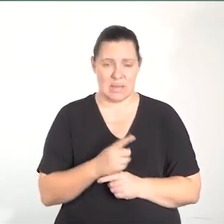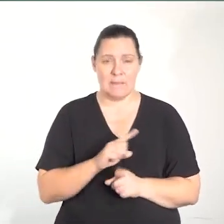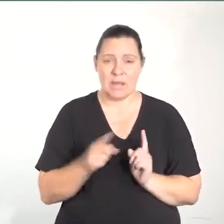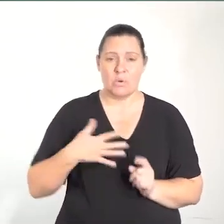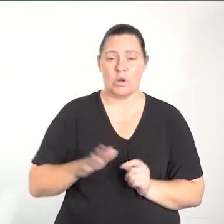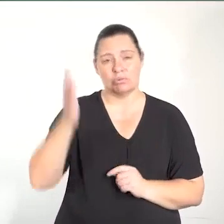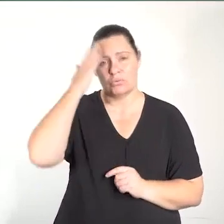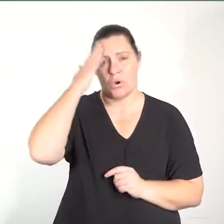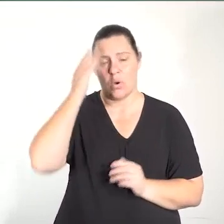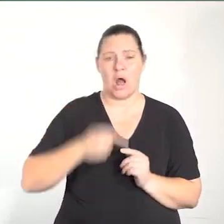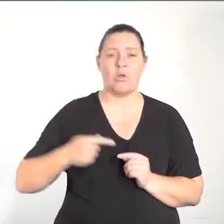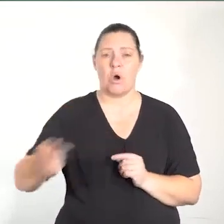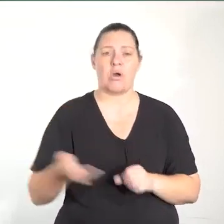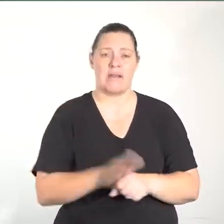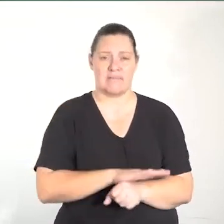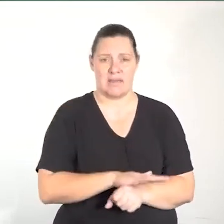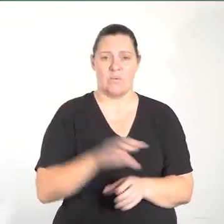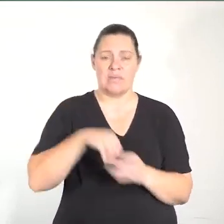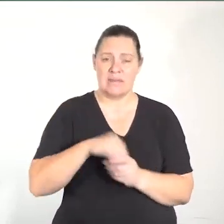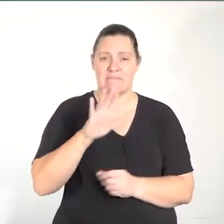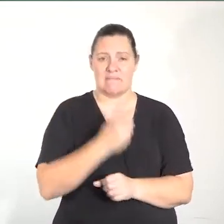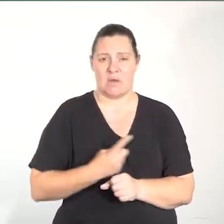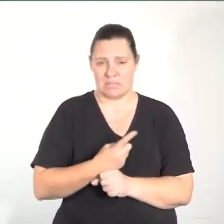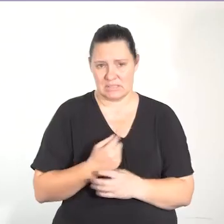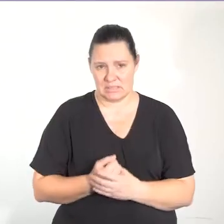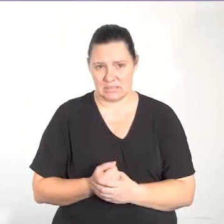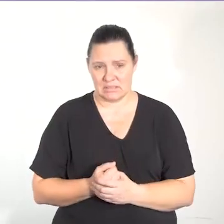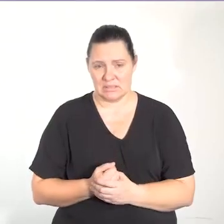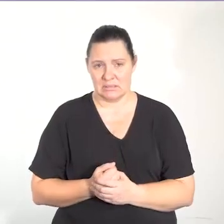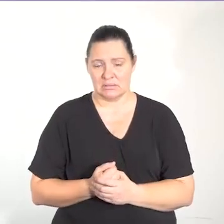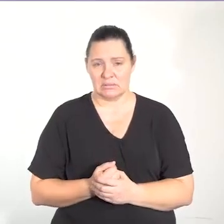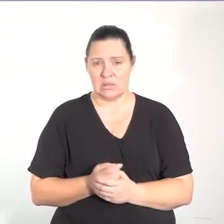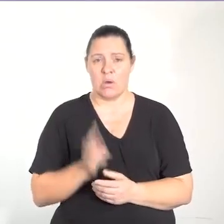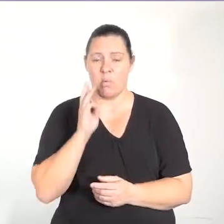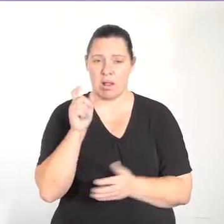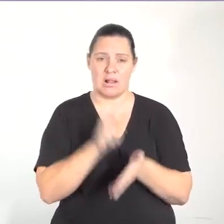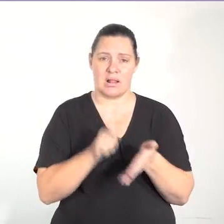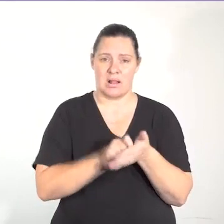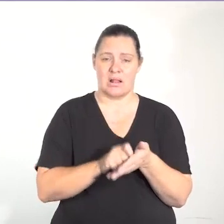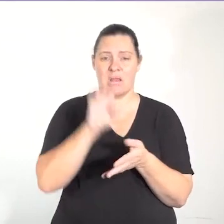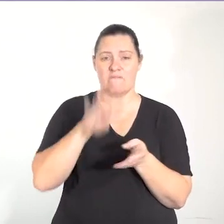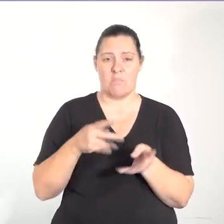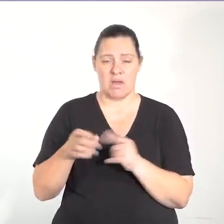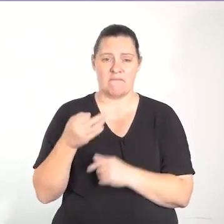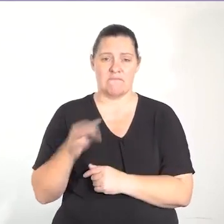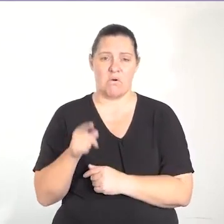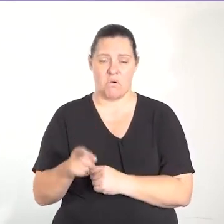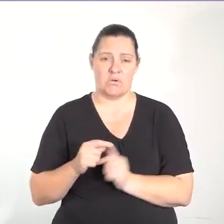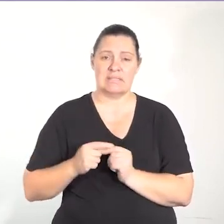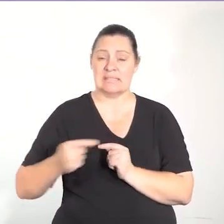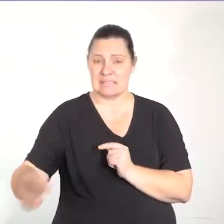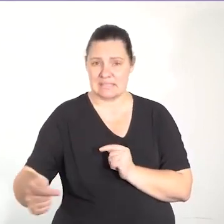now we just want to know how much distance they covered in the 5 hours. So we are going to write down the formula